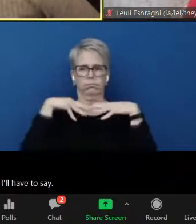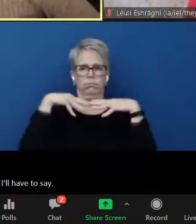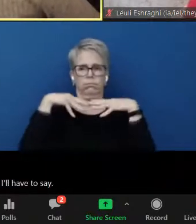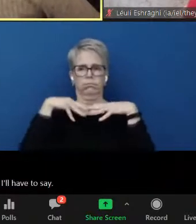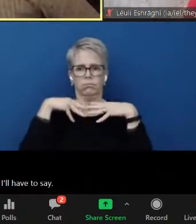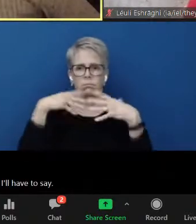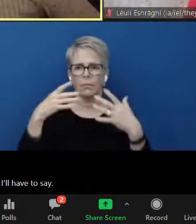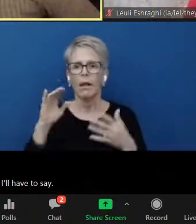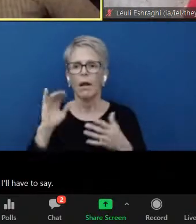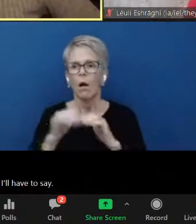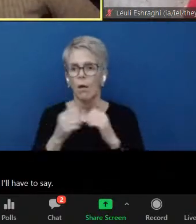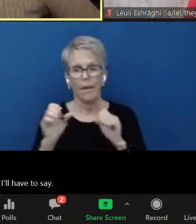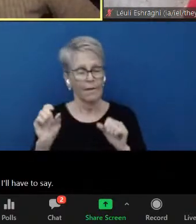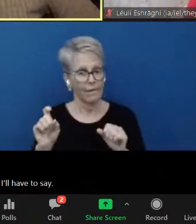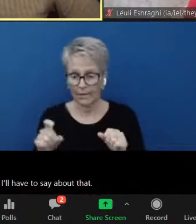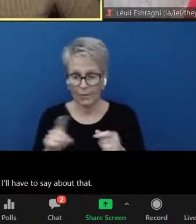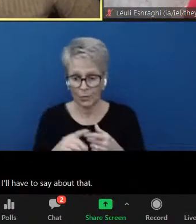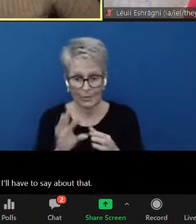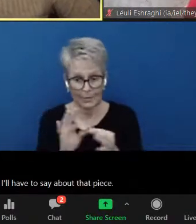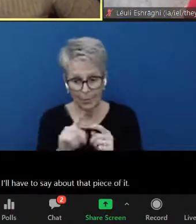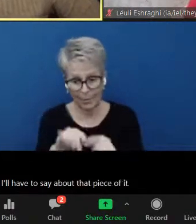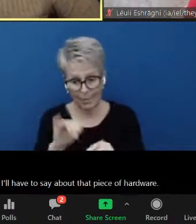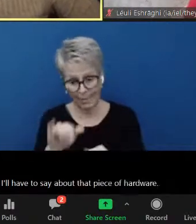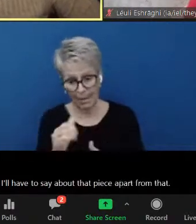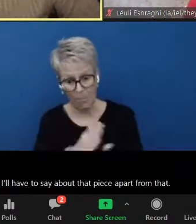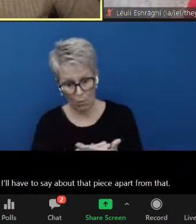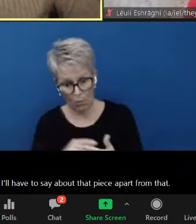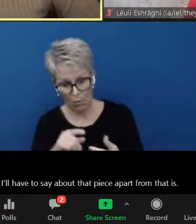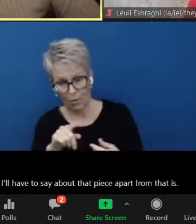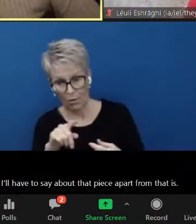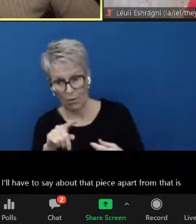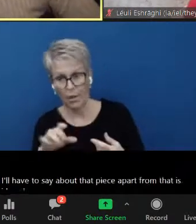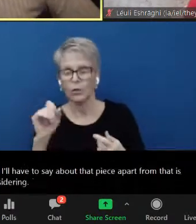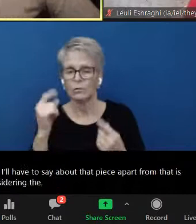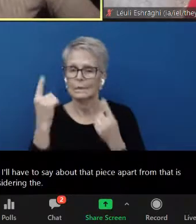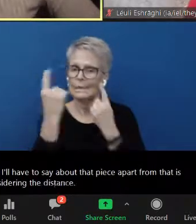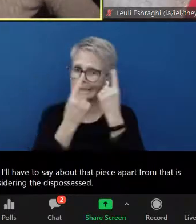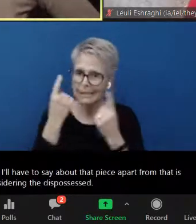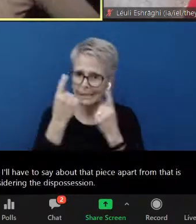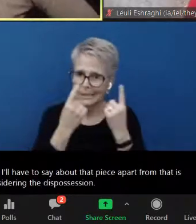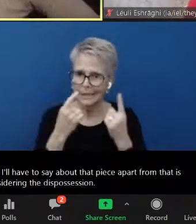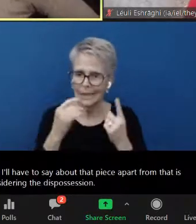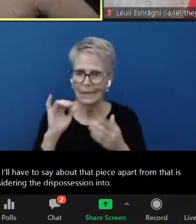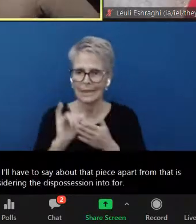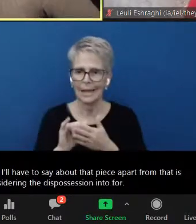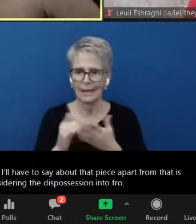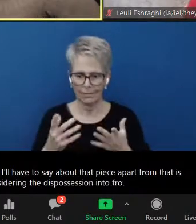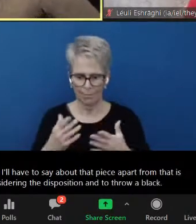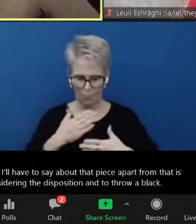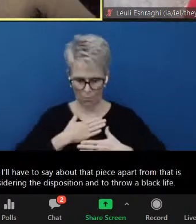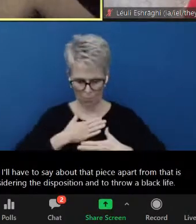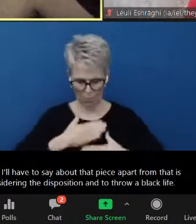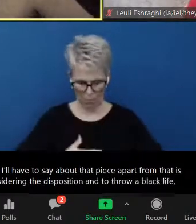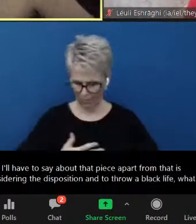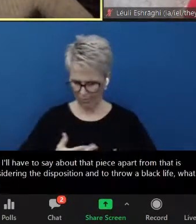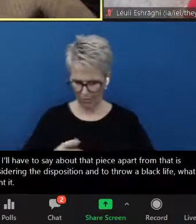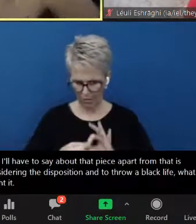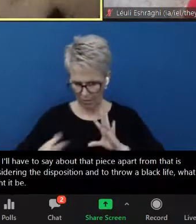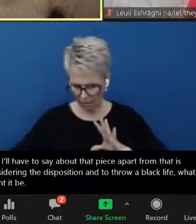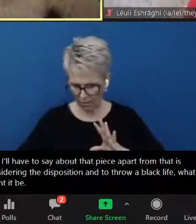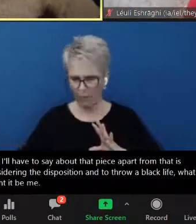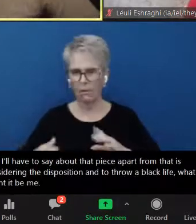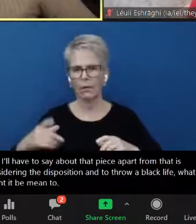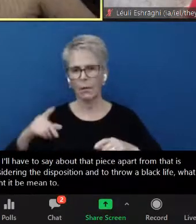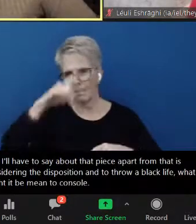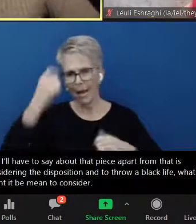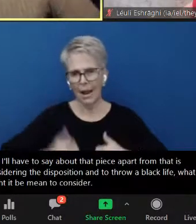say about that piece, apart from that, is considering the dispossession and deferral of Black life, what might it be